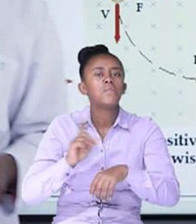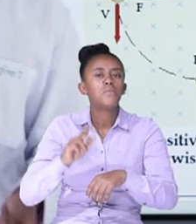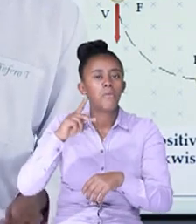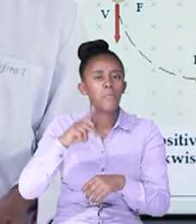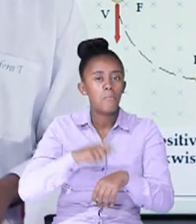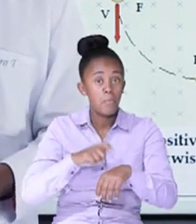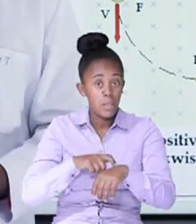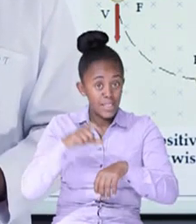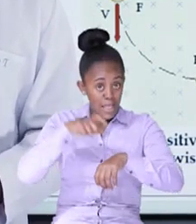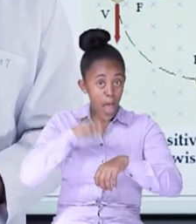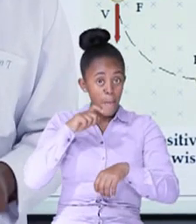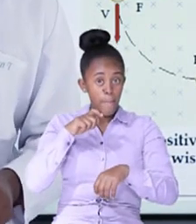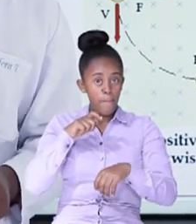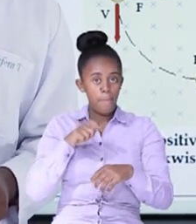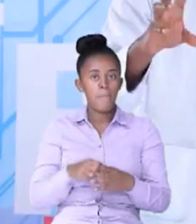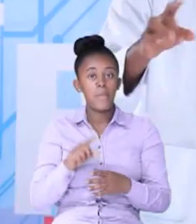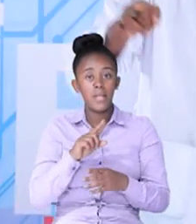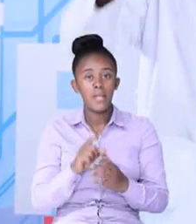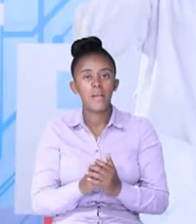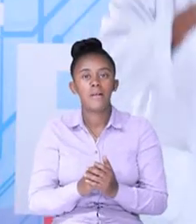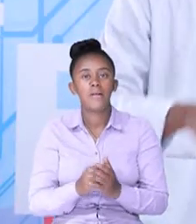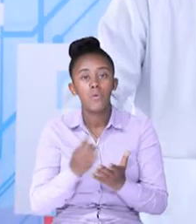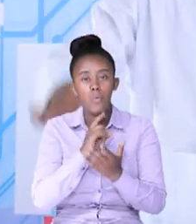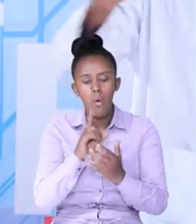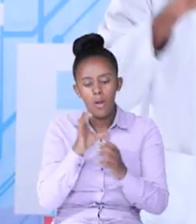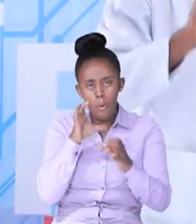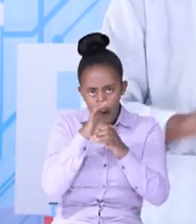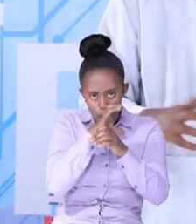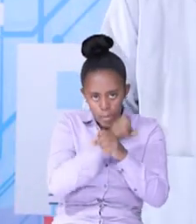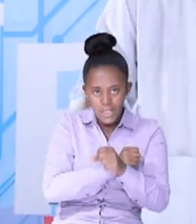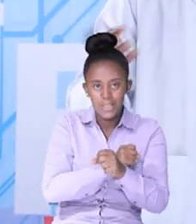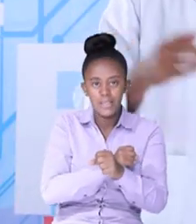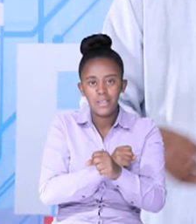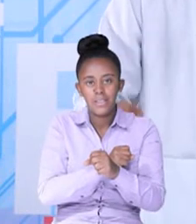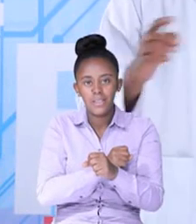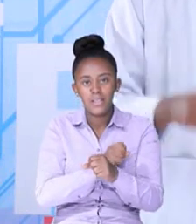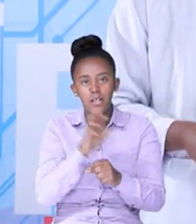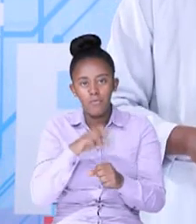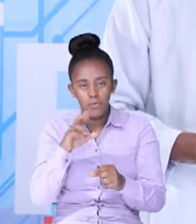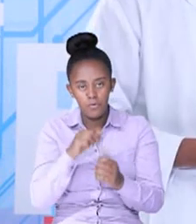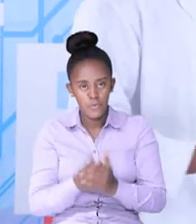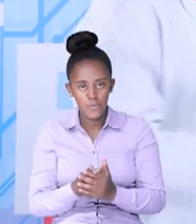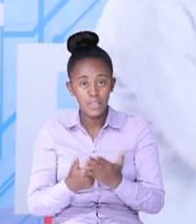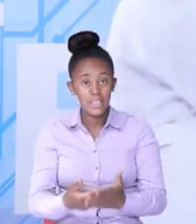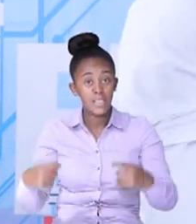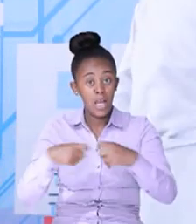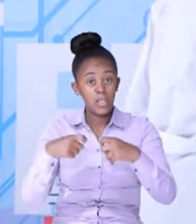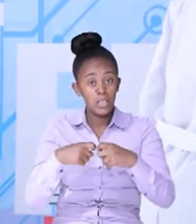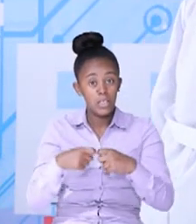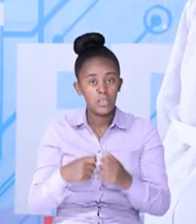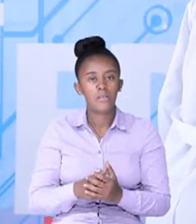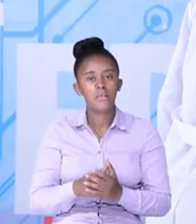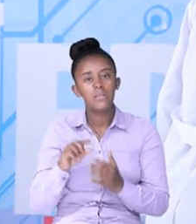does it mean by period? Period is the time required for one complete revolution, for one complete path. So as